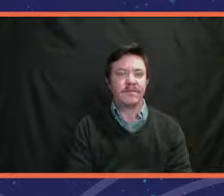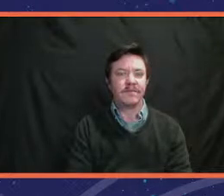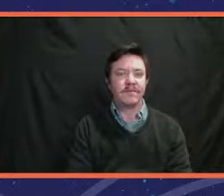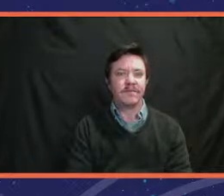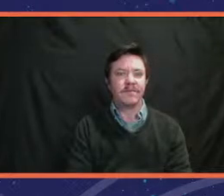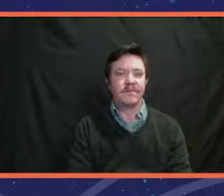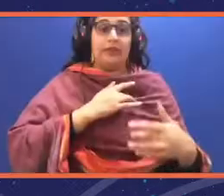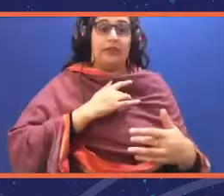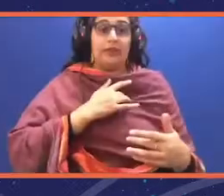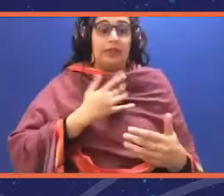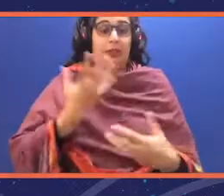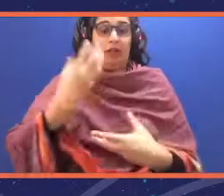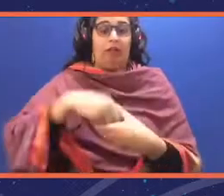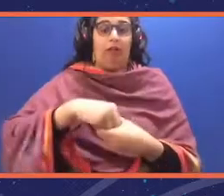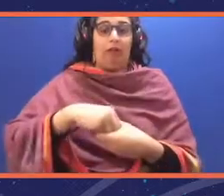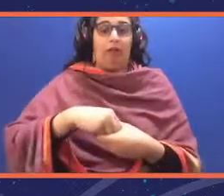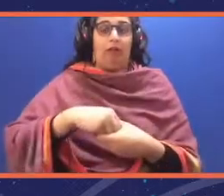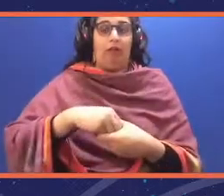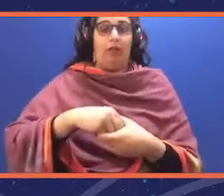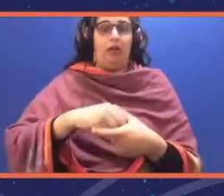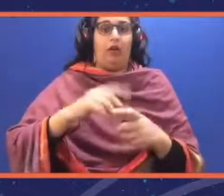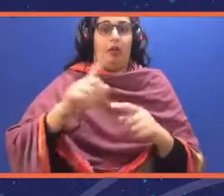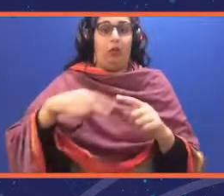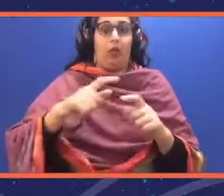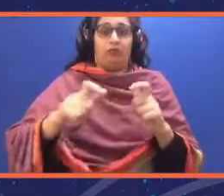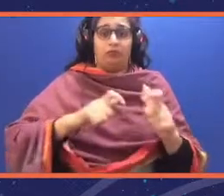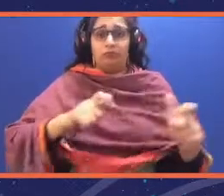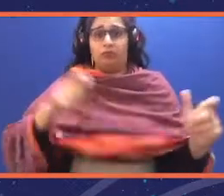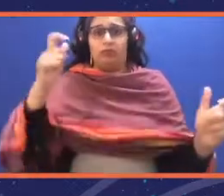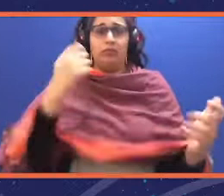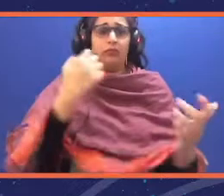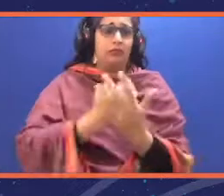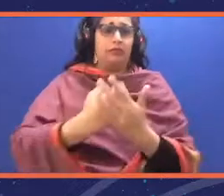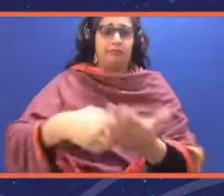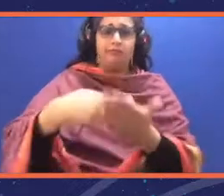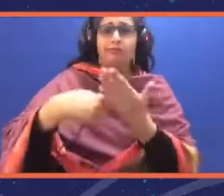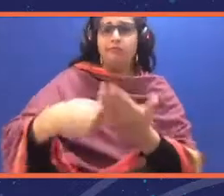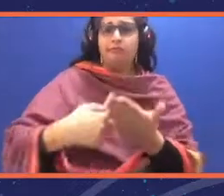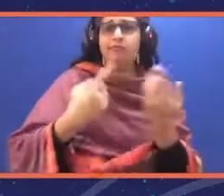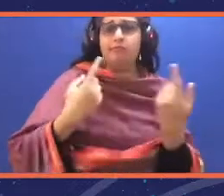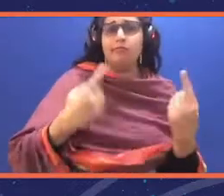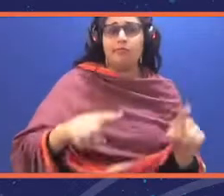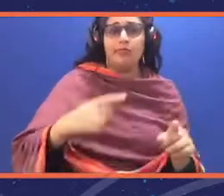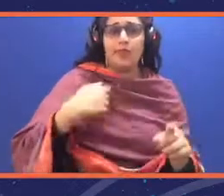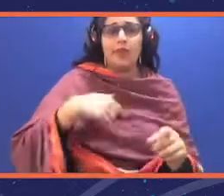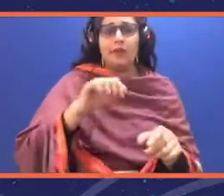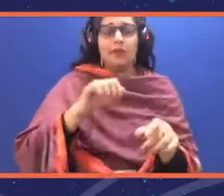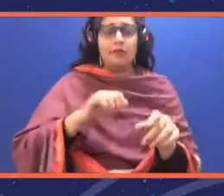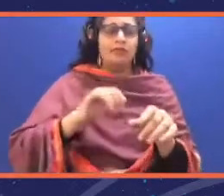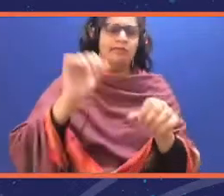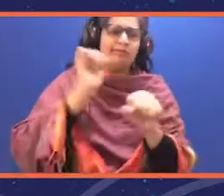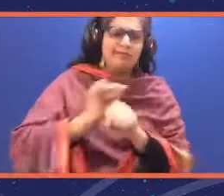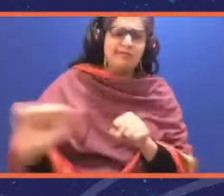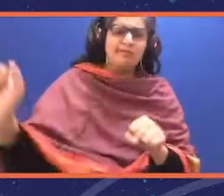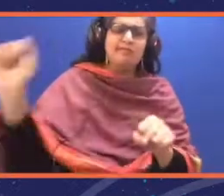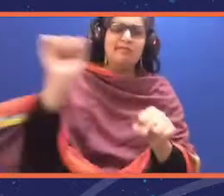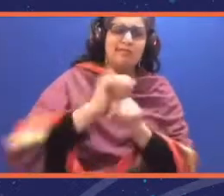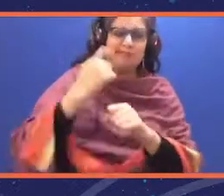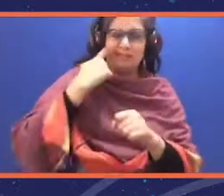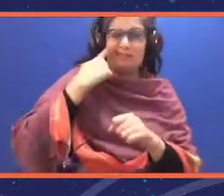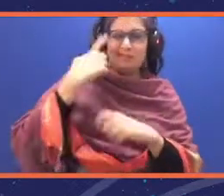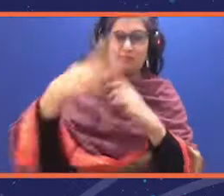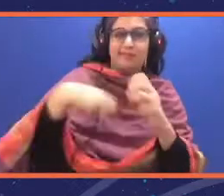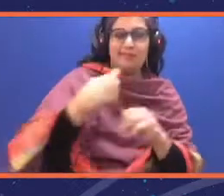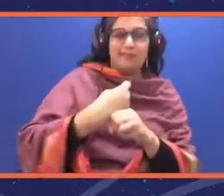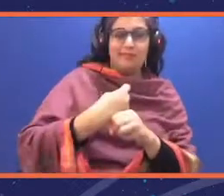conversations happening. And we've been working over the last year to buy two